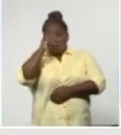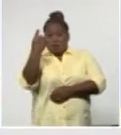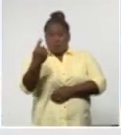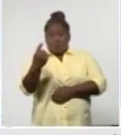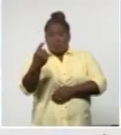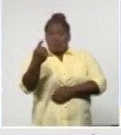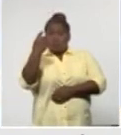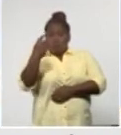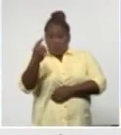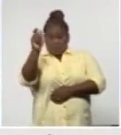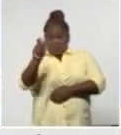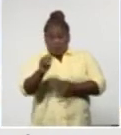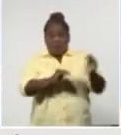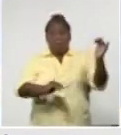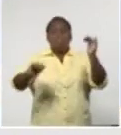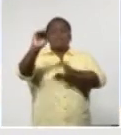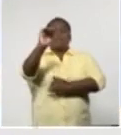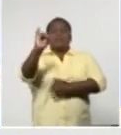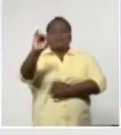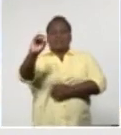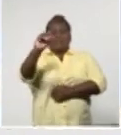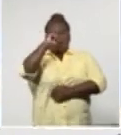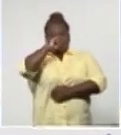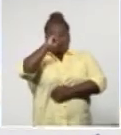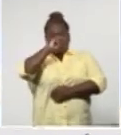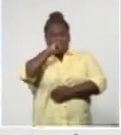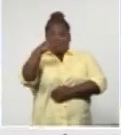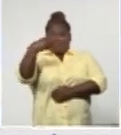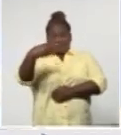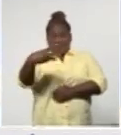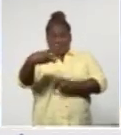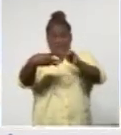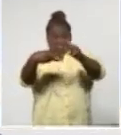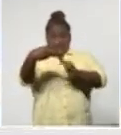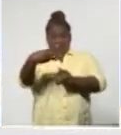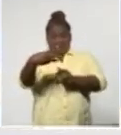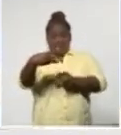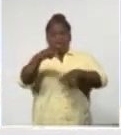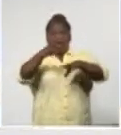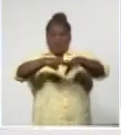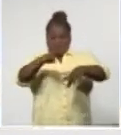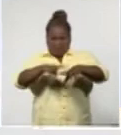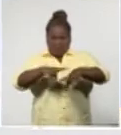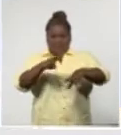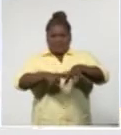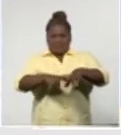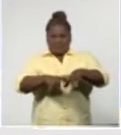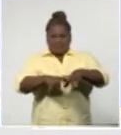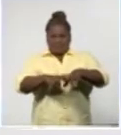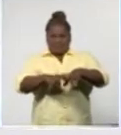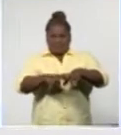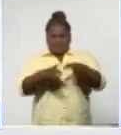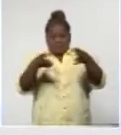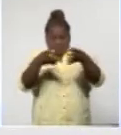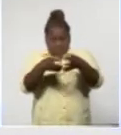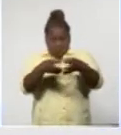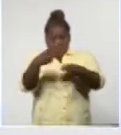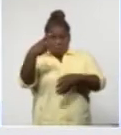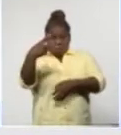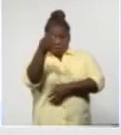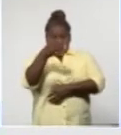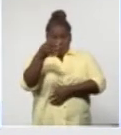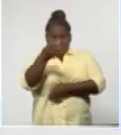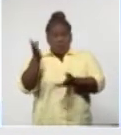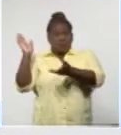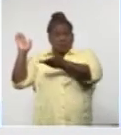We had one case in the 40 to 59 years of age group and another in the group of 60 and over. All three